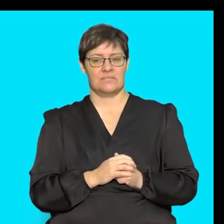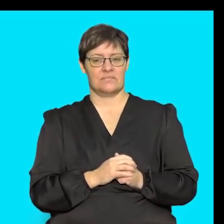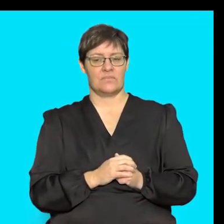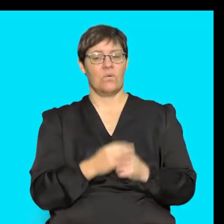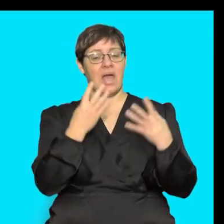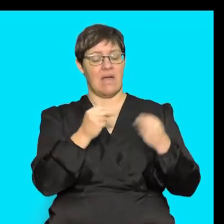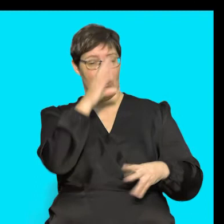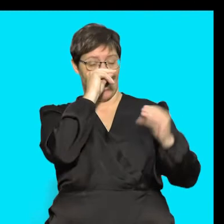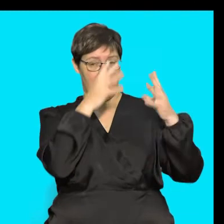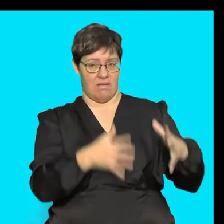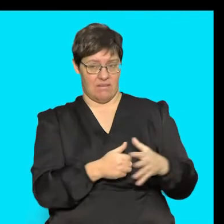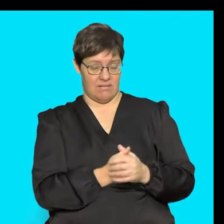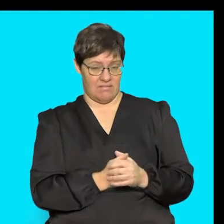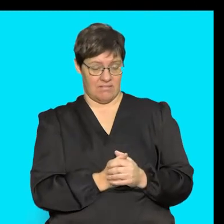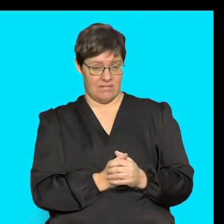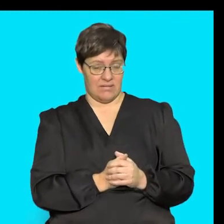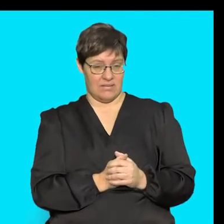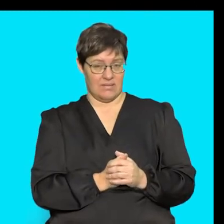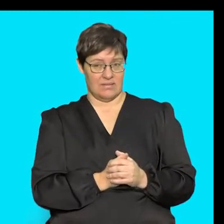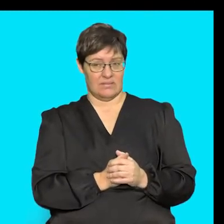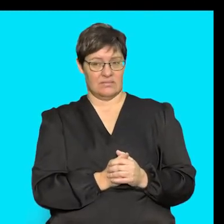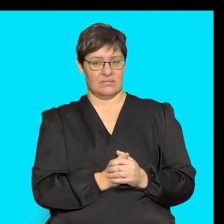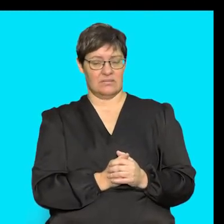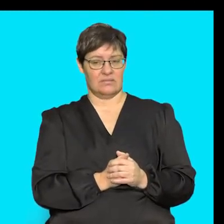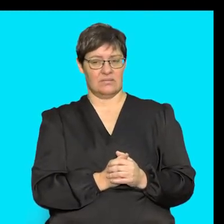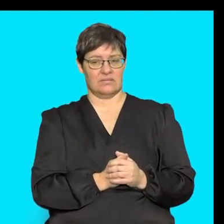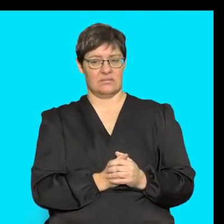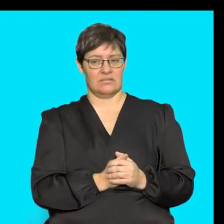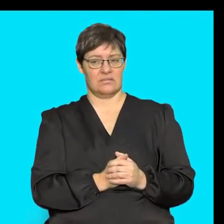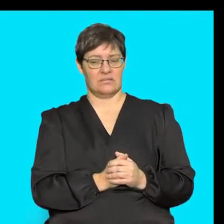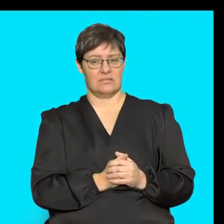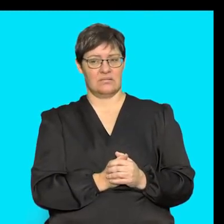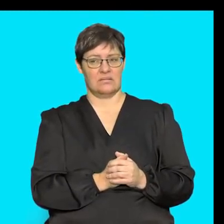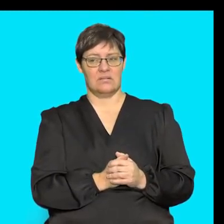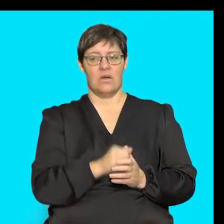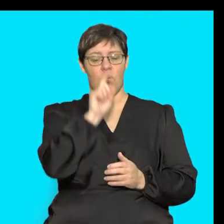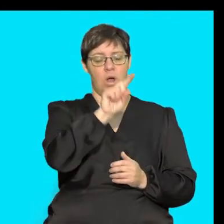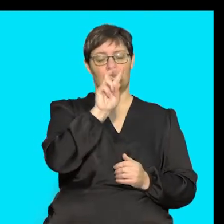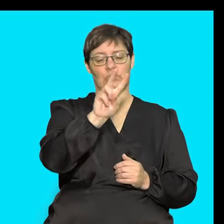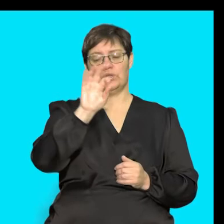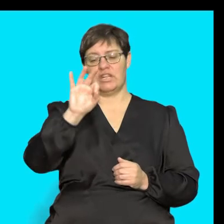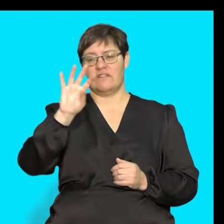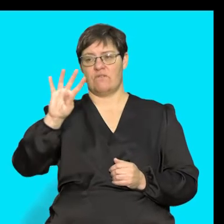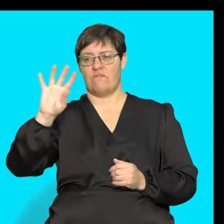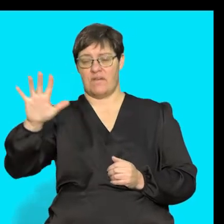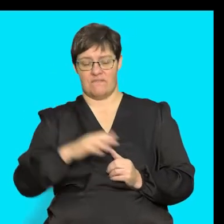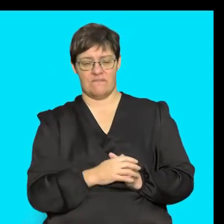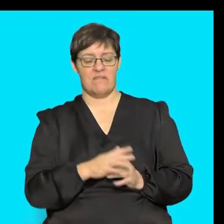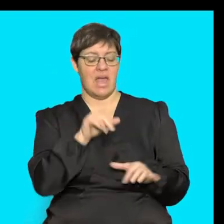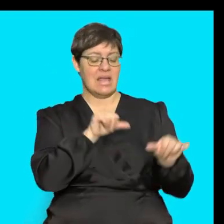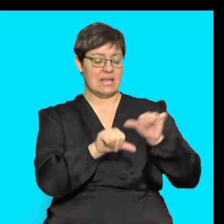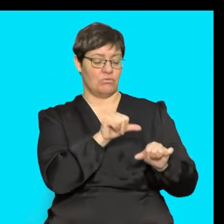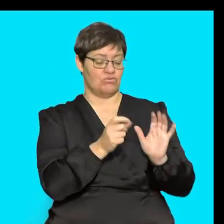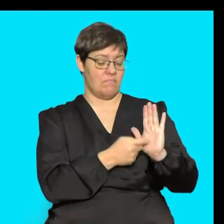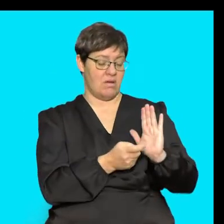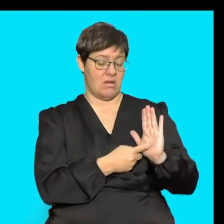So we had Elena, okay? So we had Lena, 1 to 5. We had the